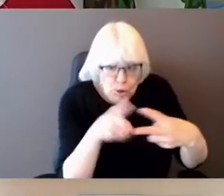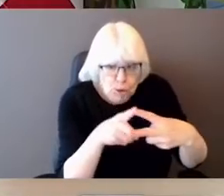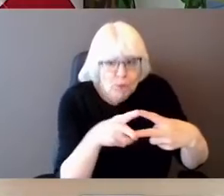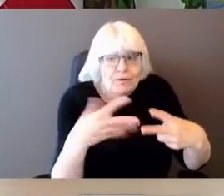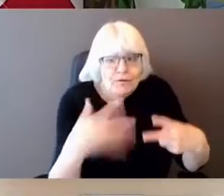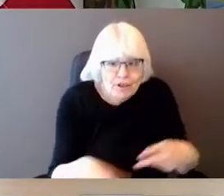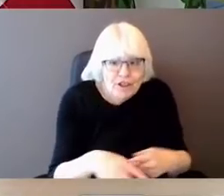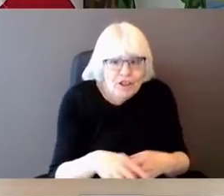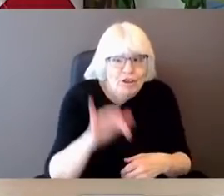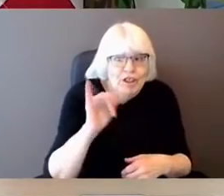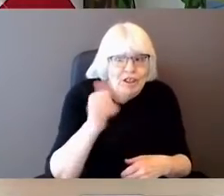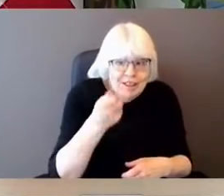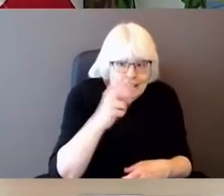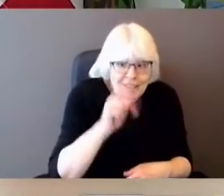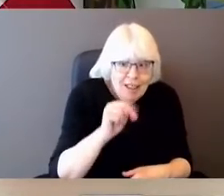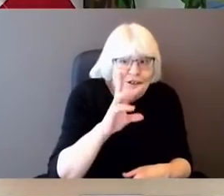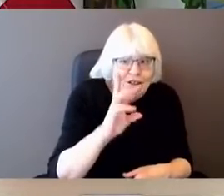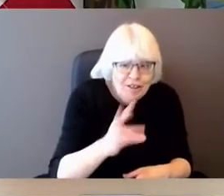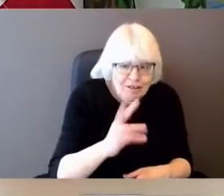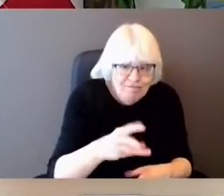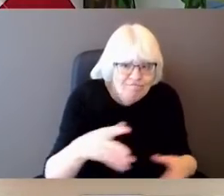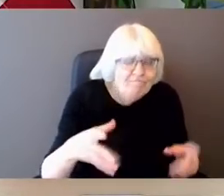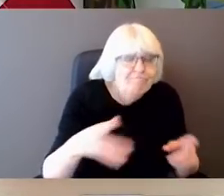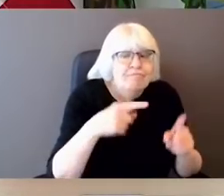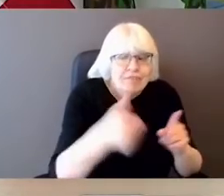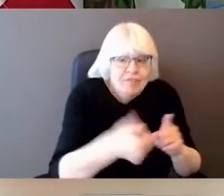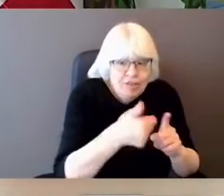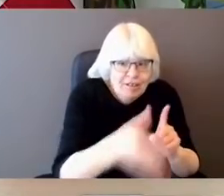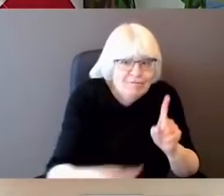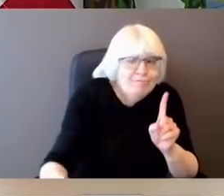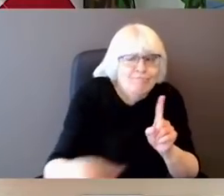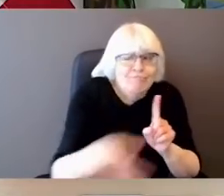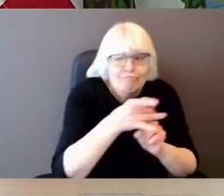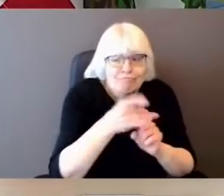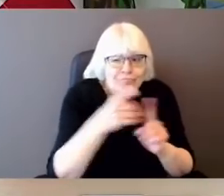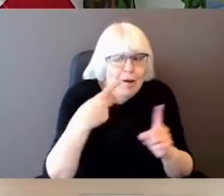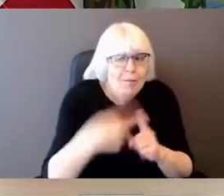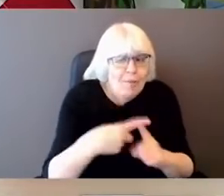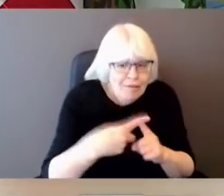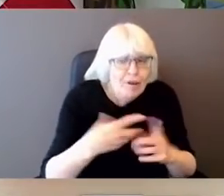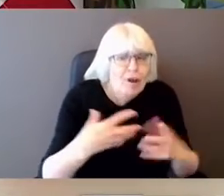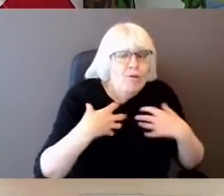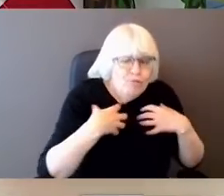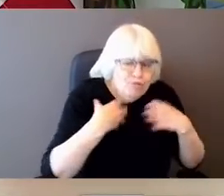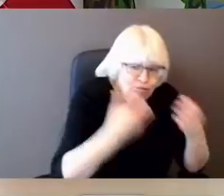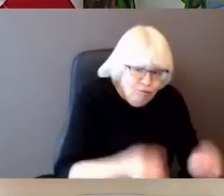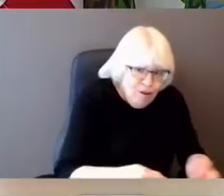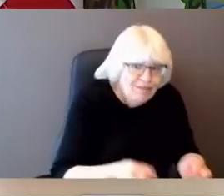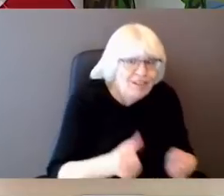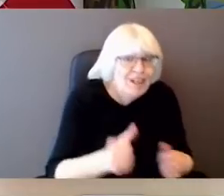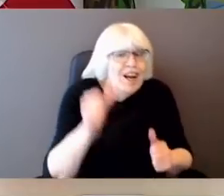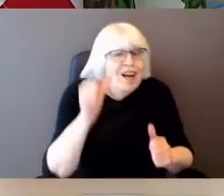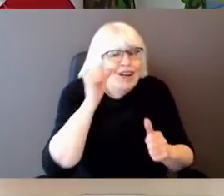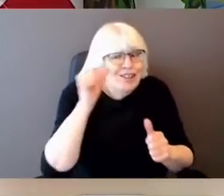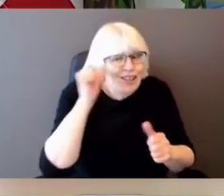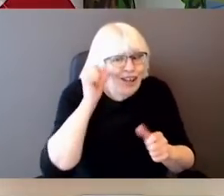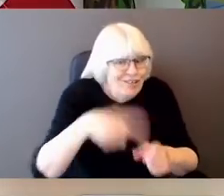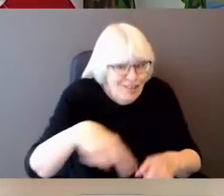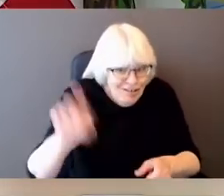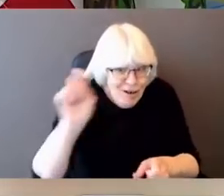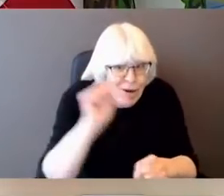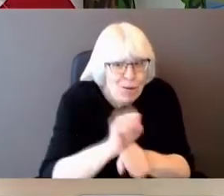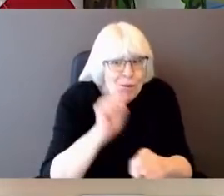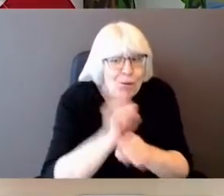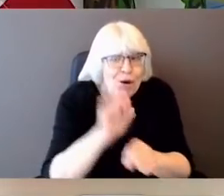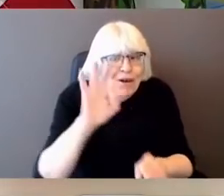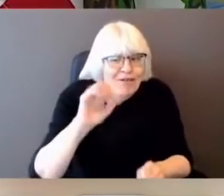now recovered. But yesterday at work, I was a close contact. So I'm recovered from COVID and I'm vaccinated. But